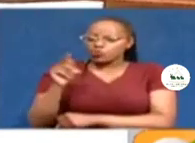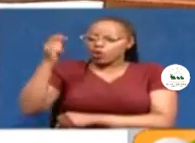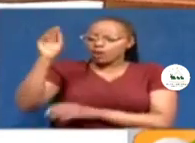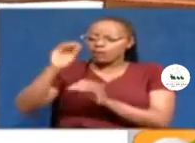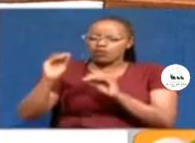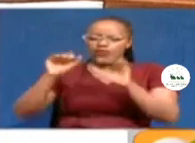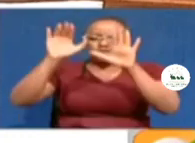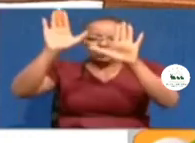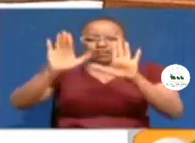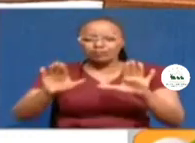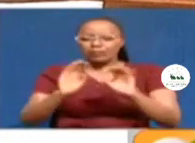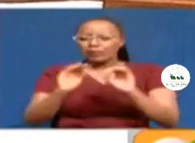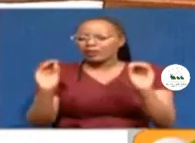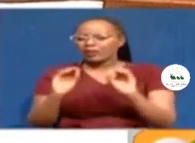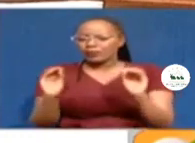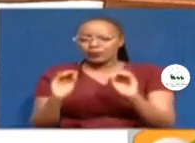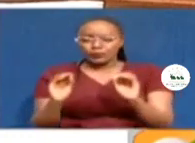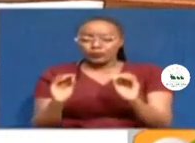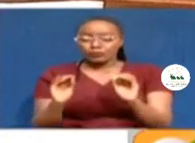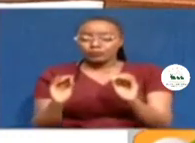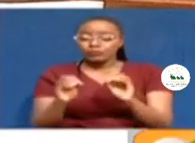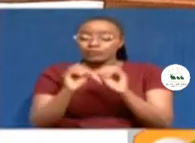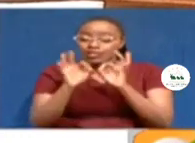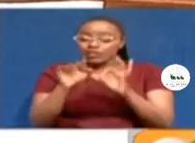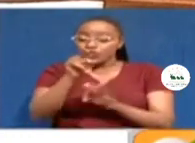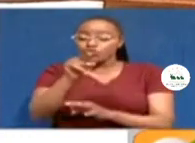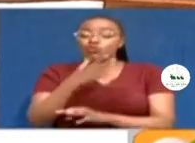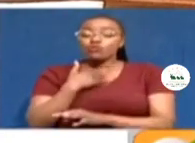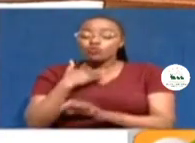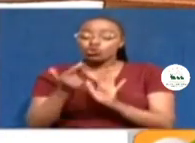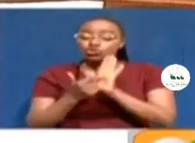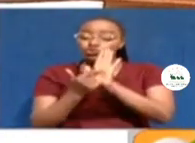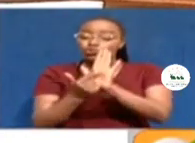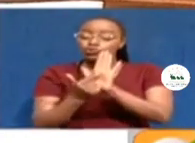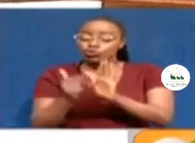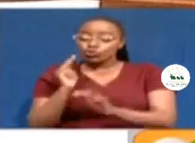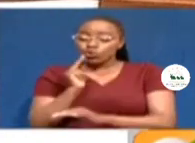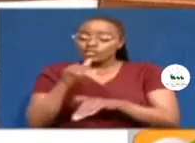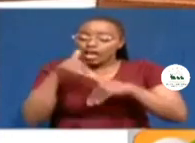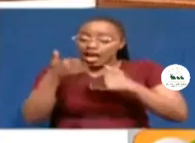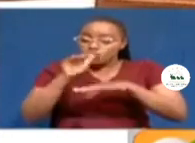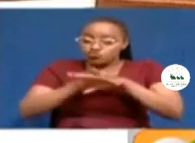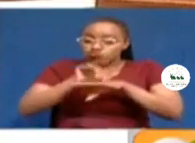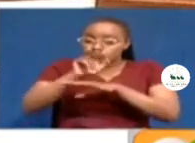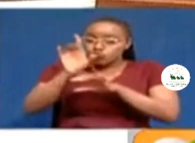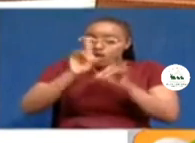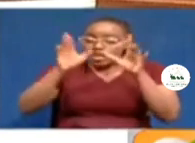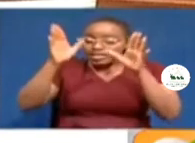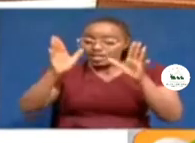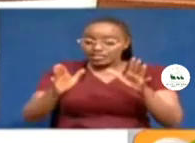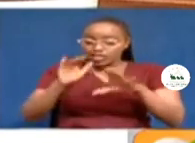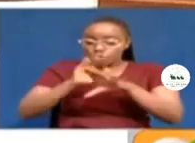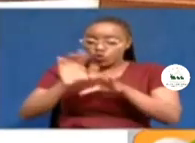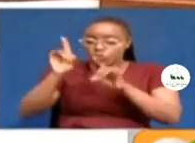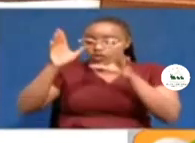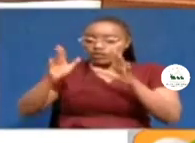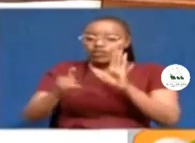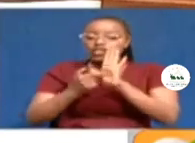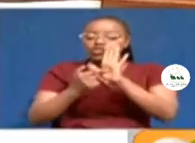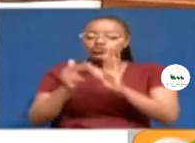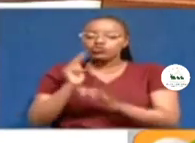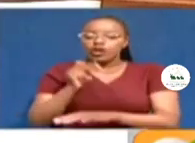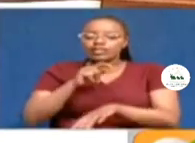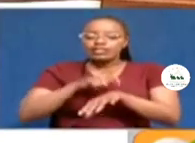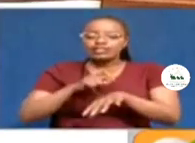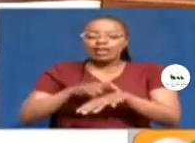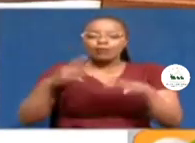It doesn't matter. If you want to demonstrate to us how good a dancer you are, you show us during